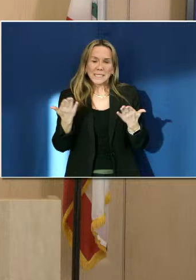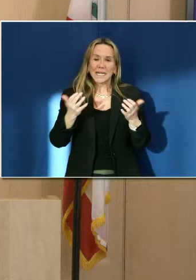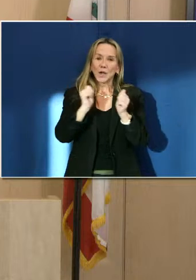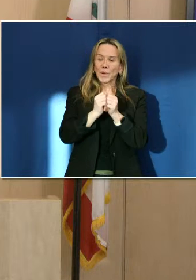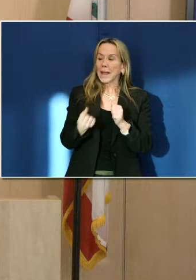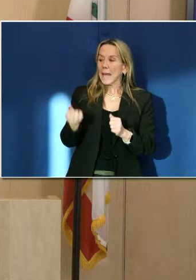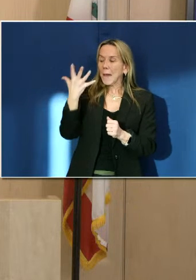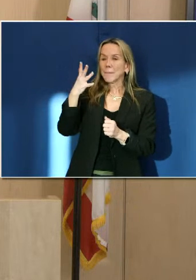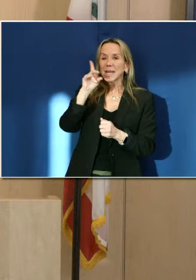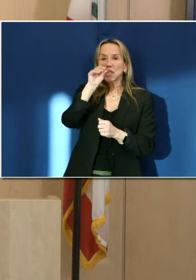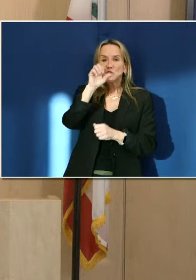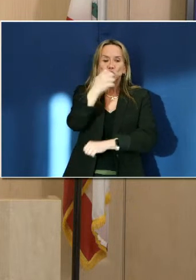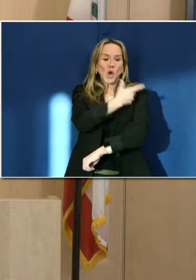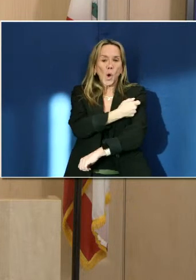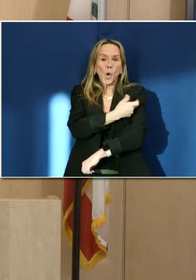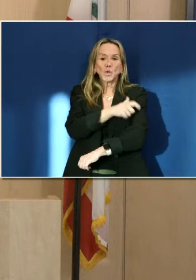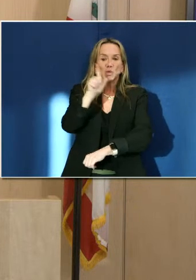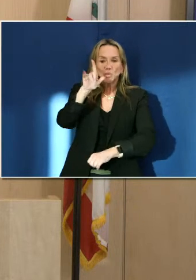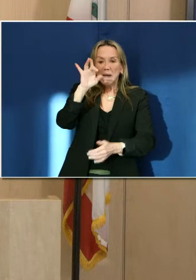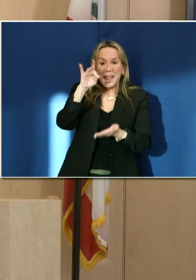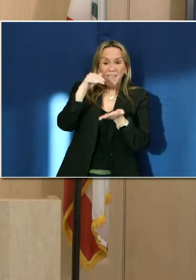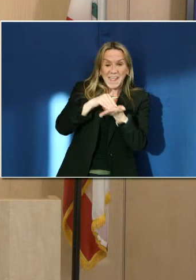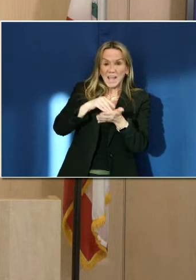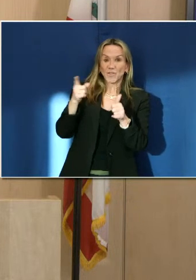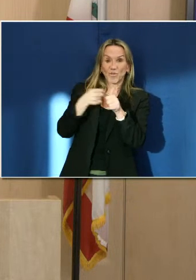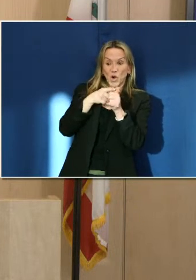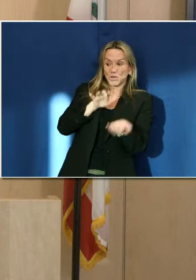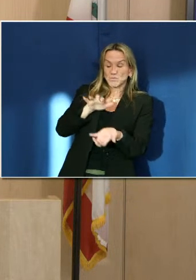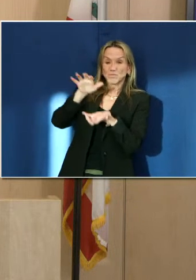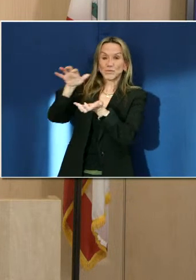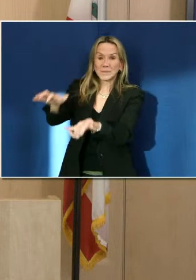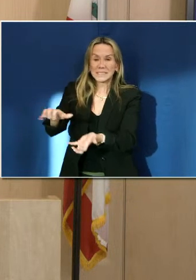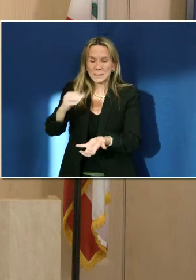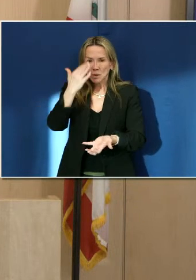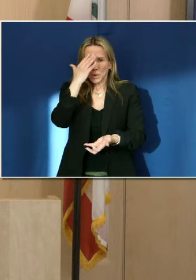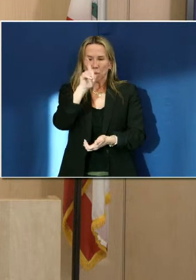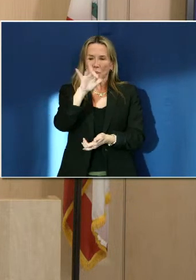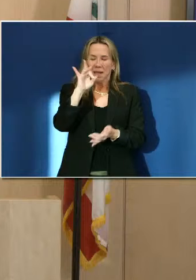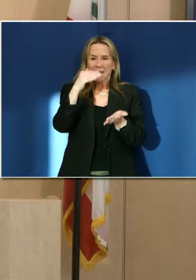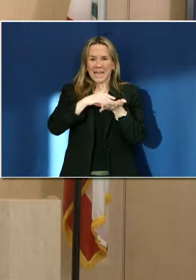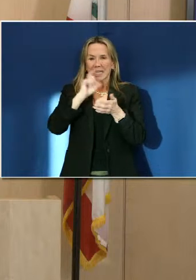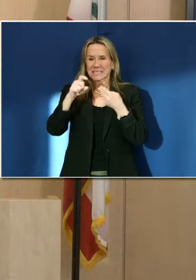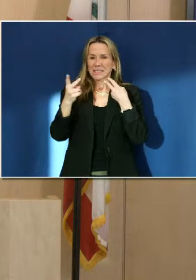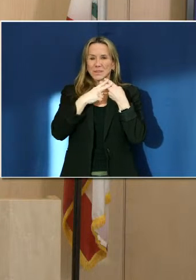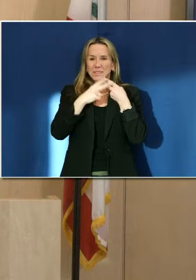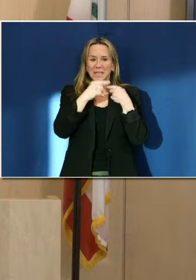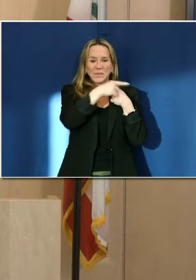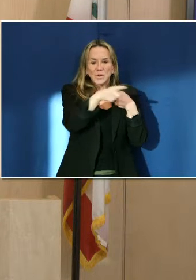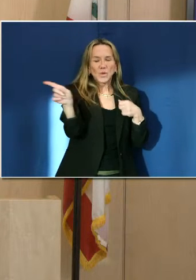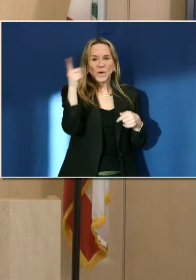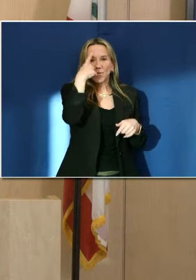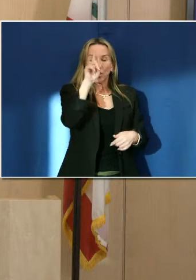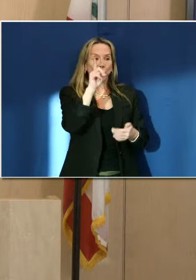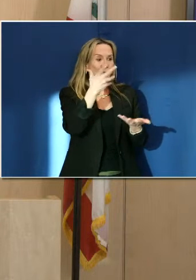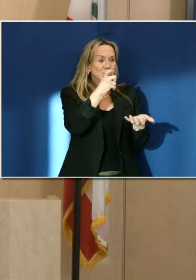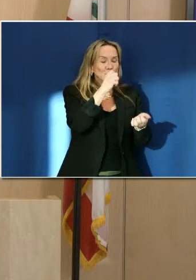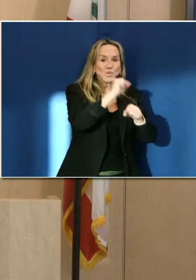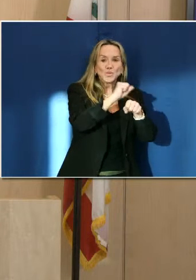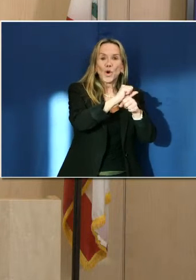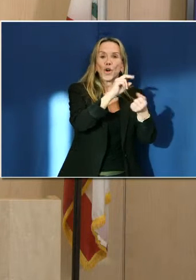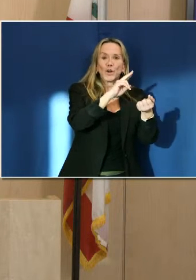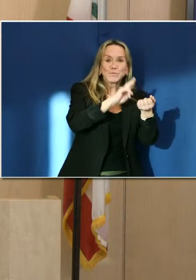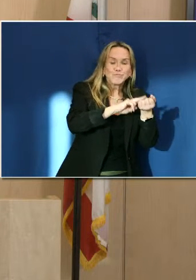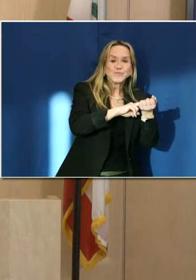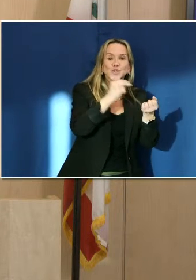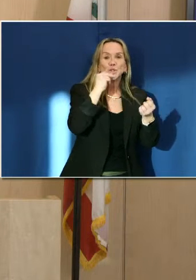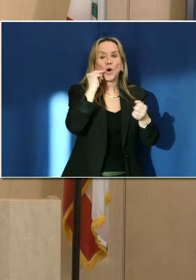as you said, not remotely enough to vaccinate every healthcare worker and nursing home resident and worker